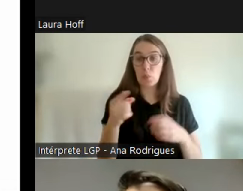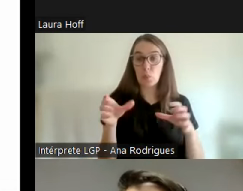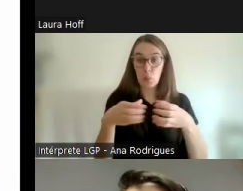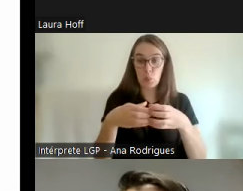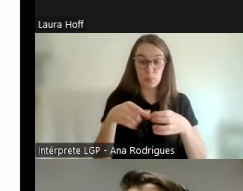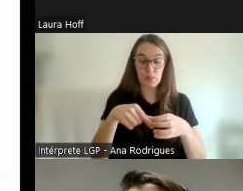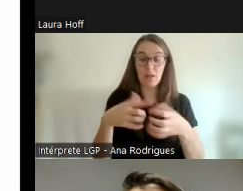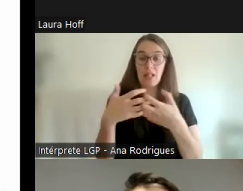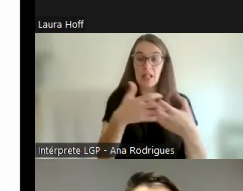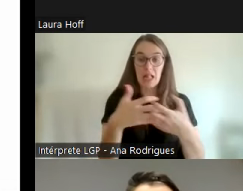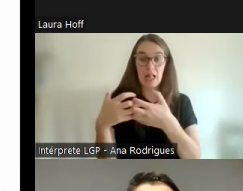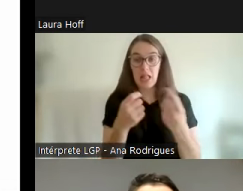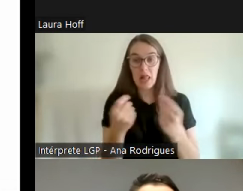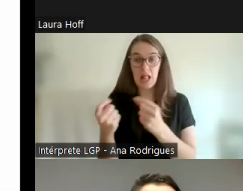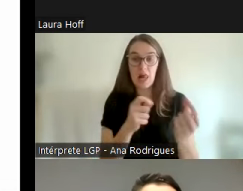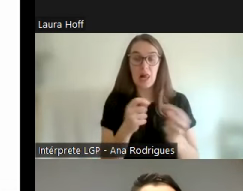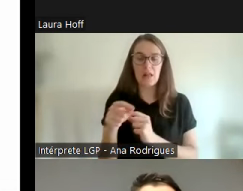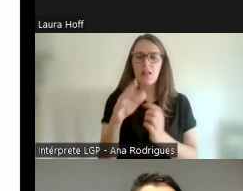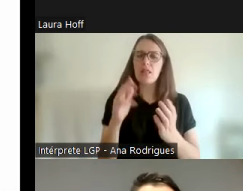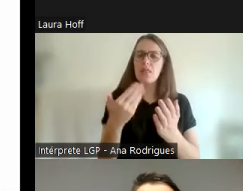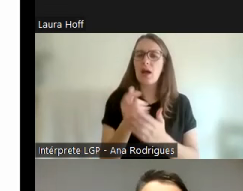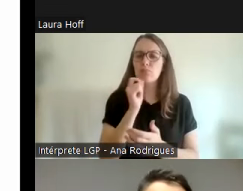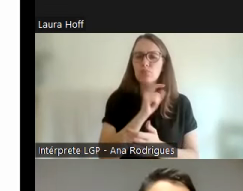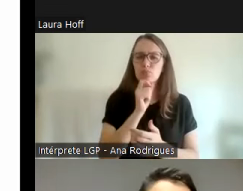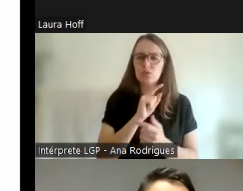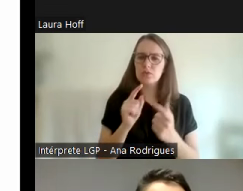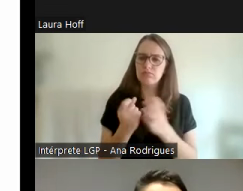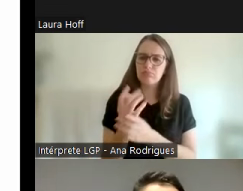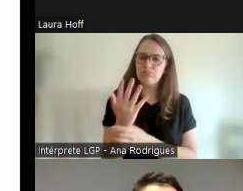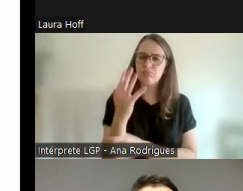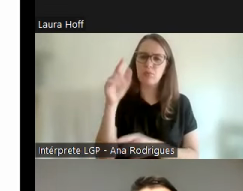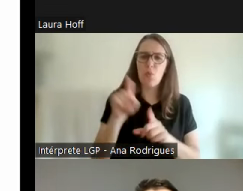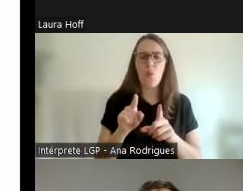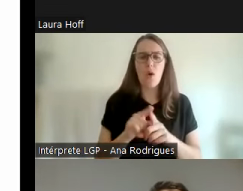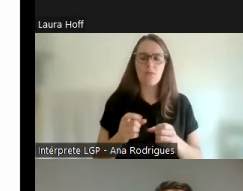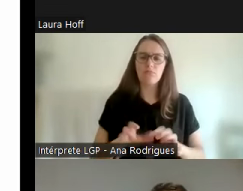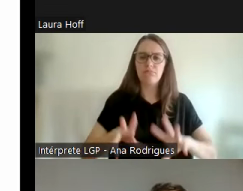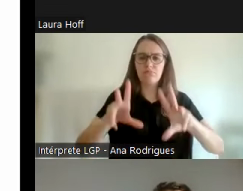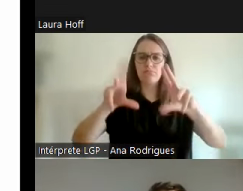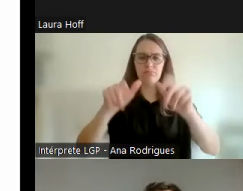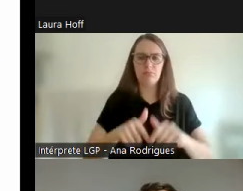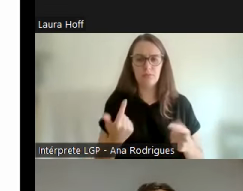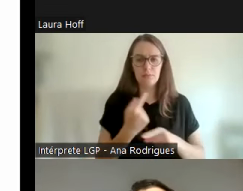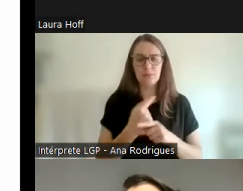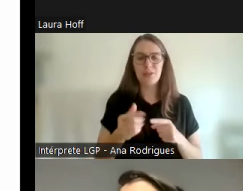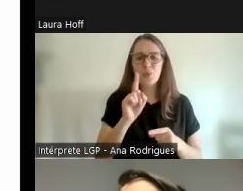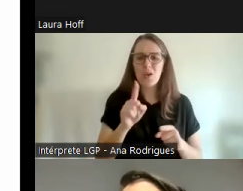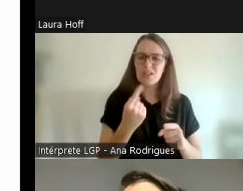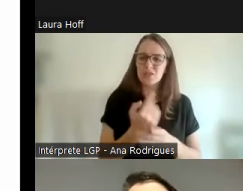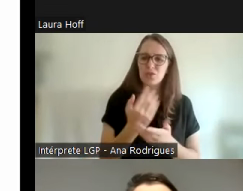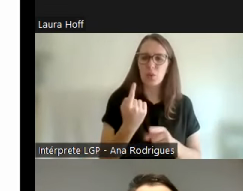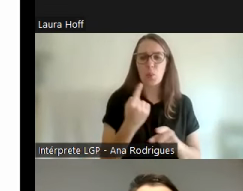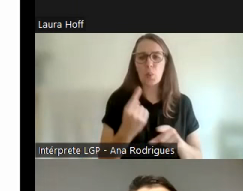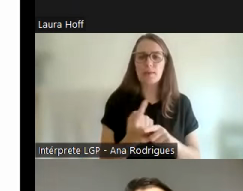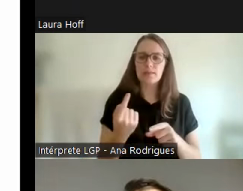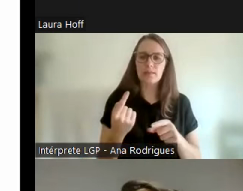to grow in the classroom. It is not about avoiding conflict. It is not about putting things under the carpet.